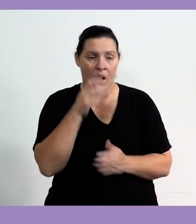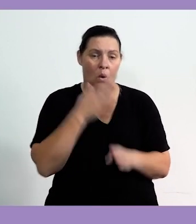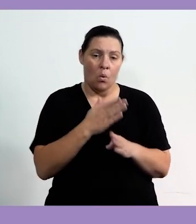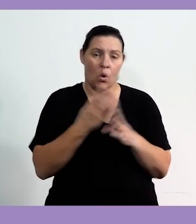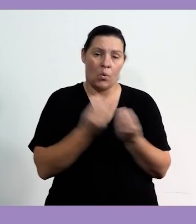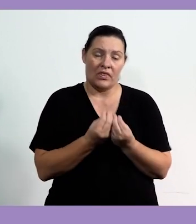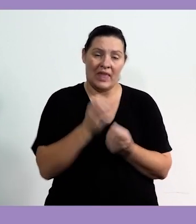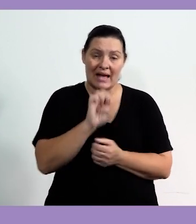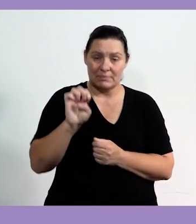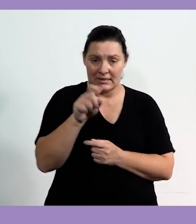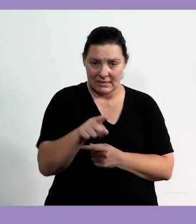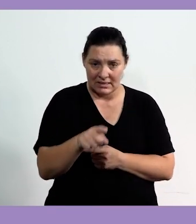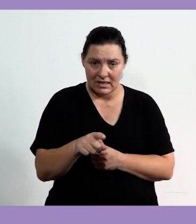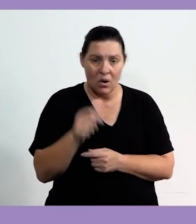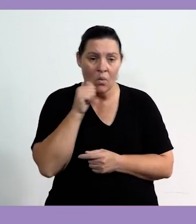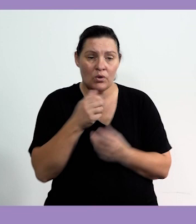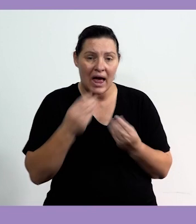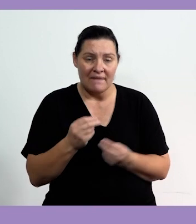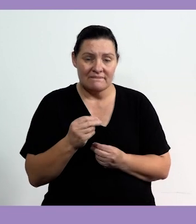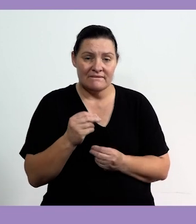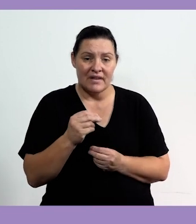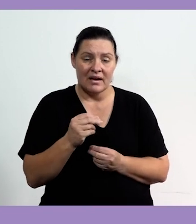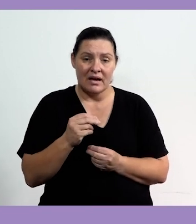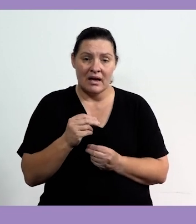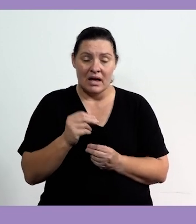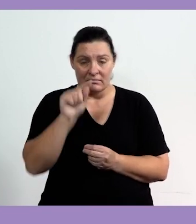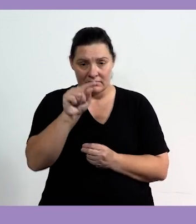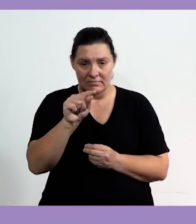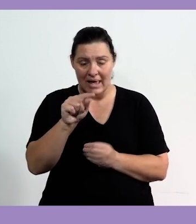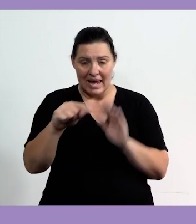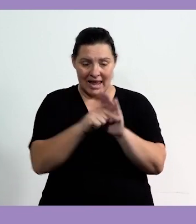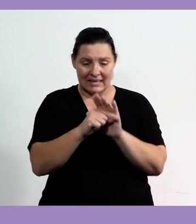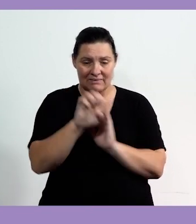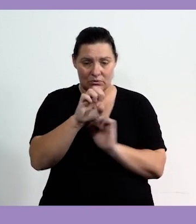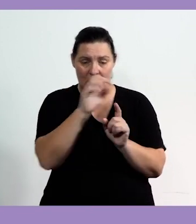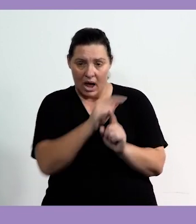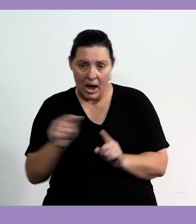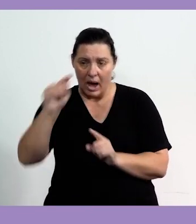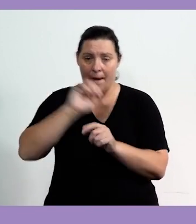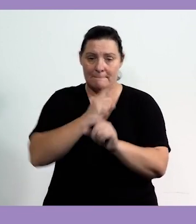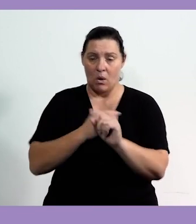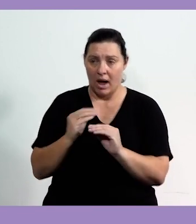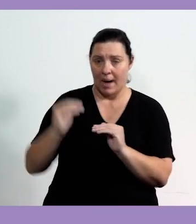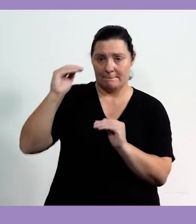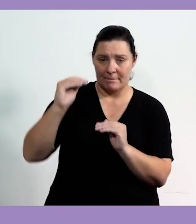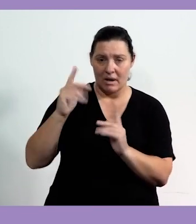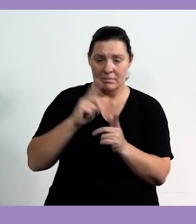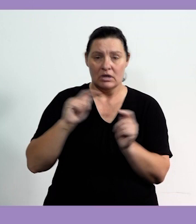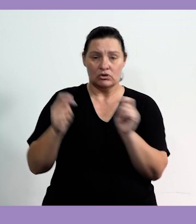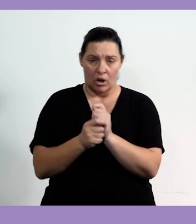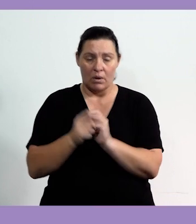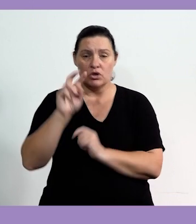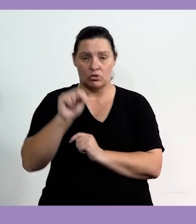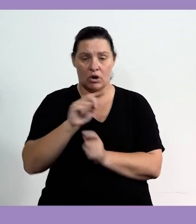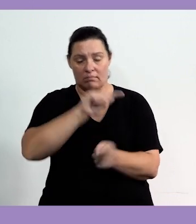Now remember, when you are working with exponents, when you have a power raised to a negative exponent, the power will